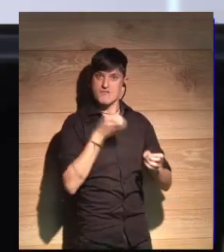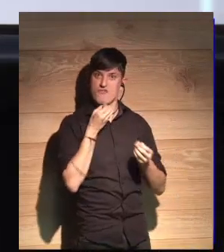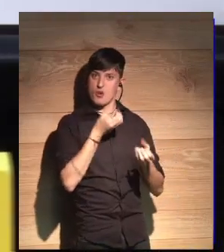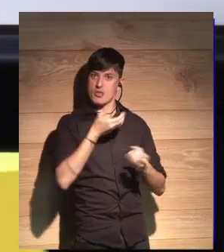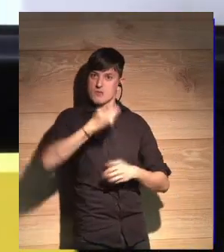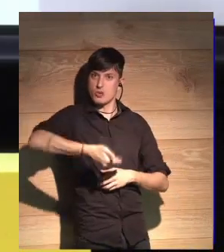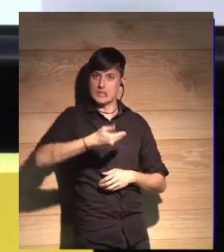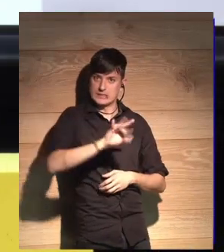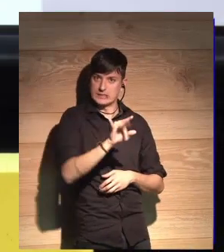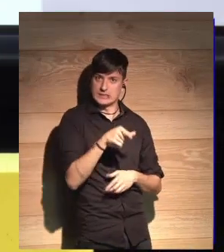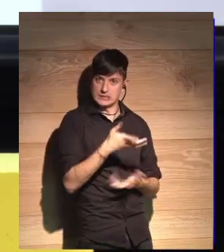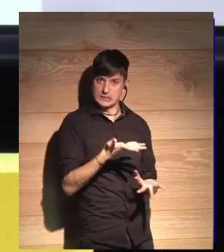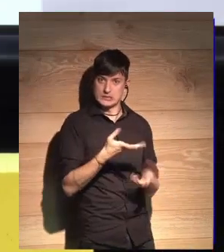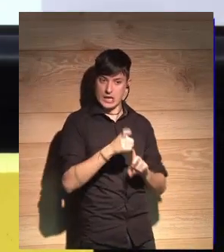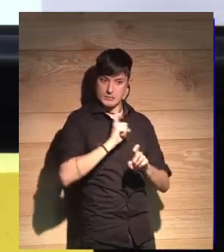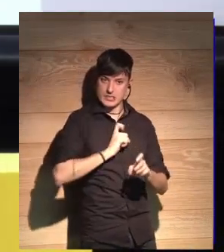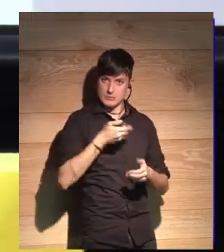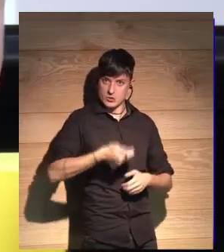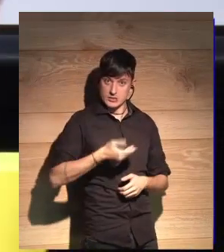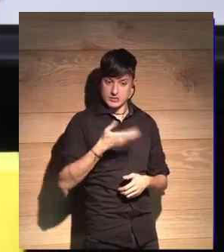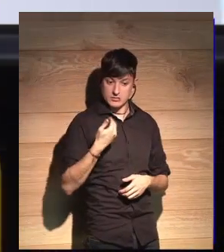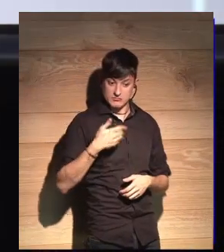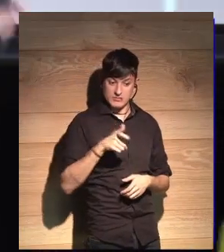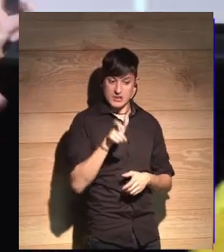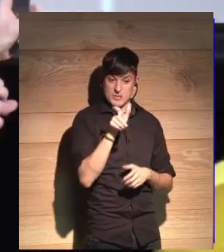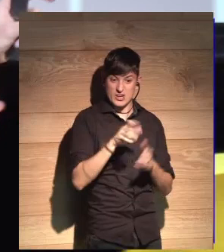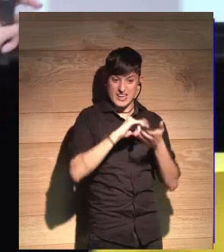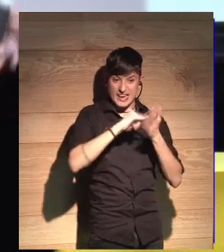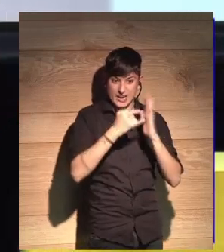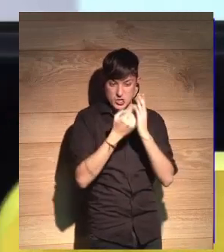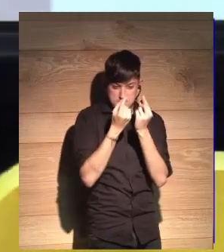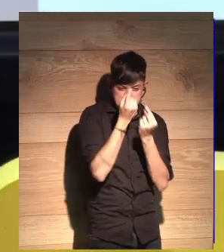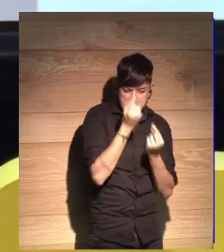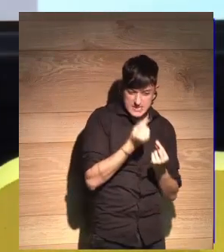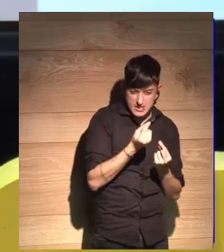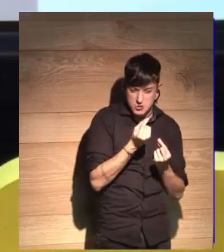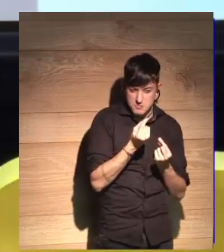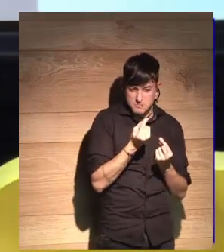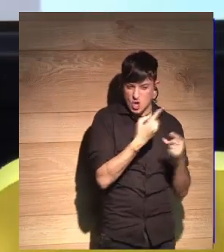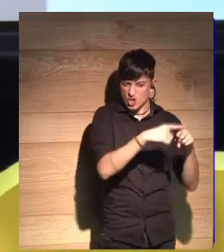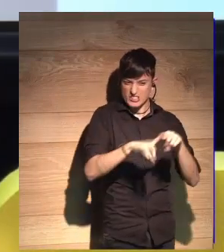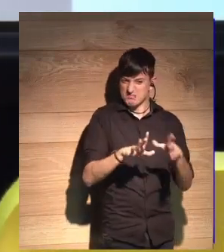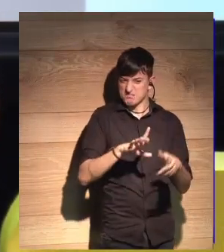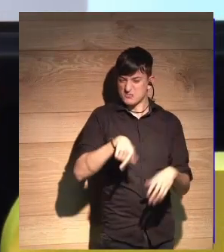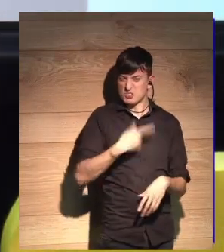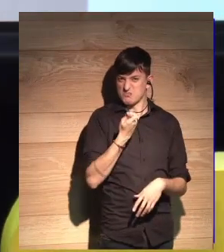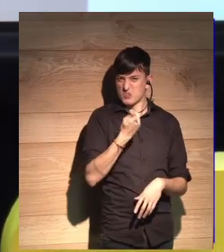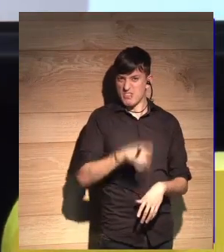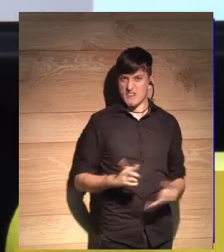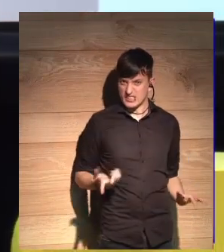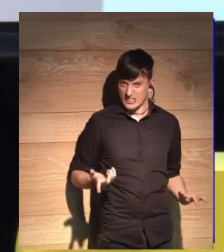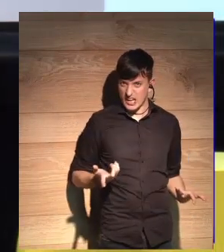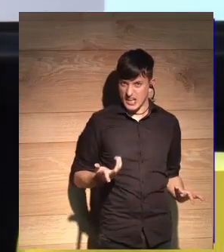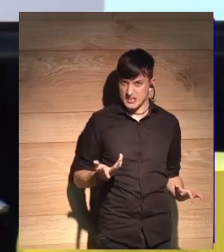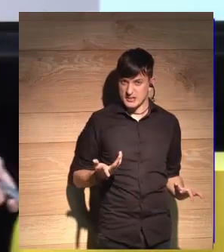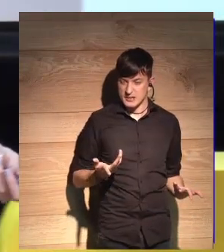designing things that we don't necessarily need, thinking that our lives will be better. But we don't need smarter devices. We need